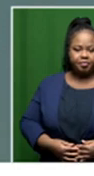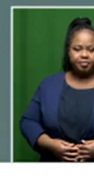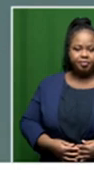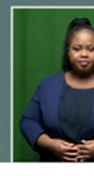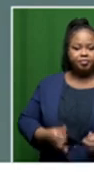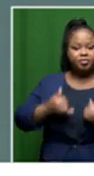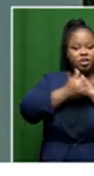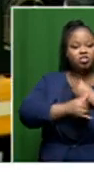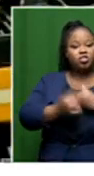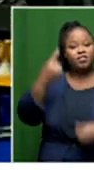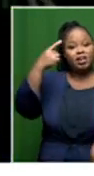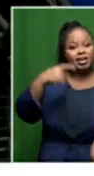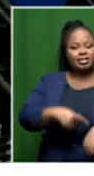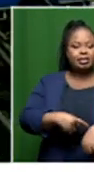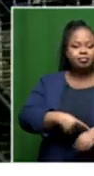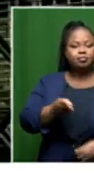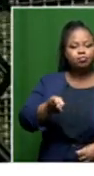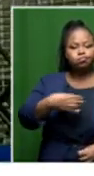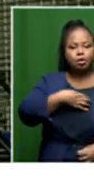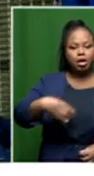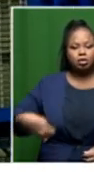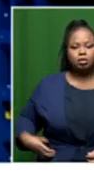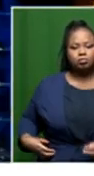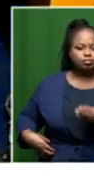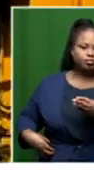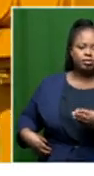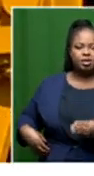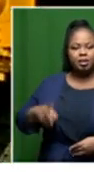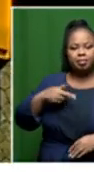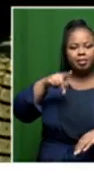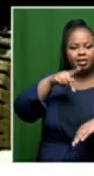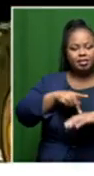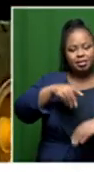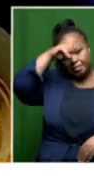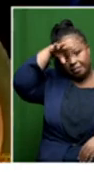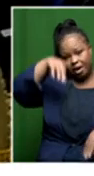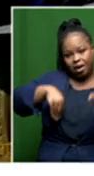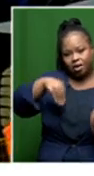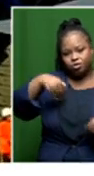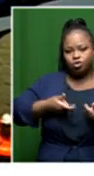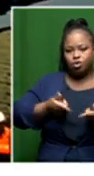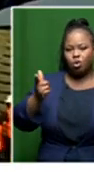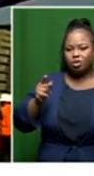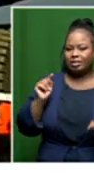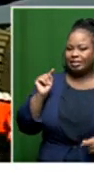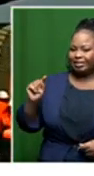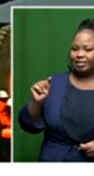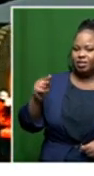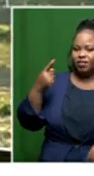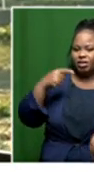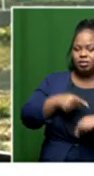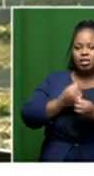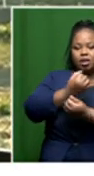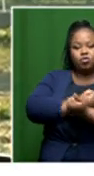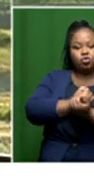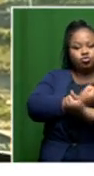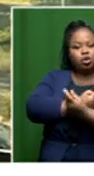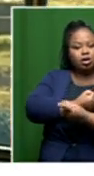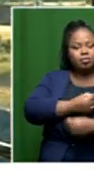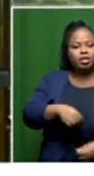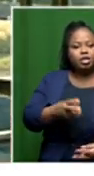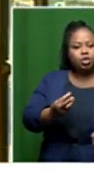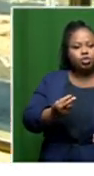the country's first citizen arriving at the murala cuena platinum mine to launch this first of its kind whole truck the